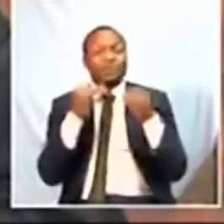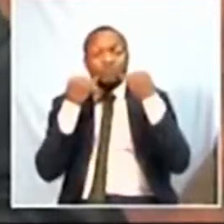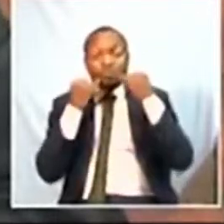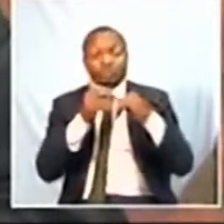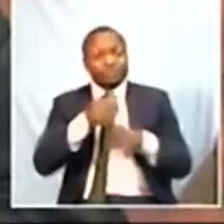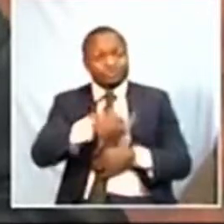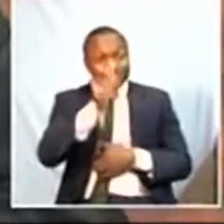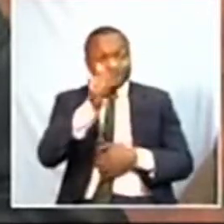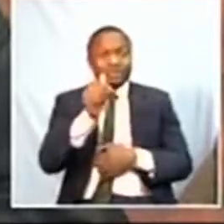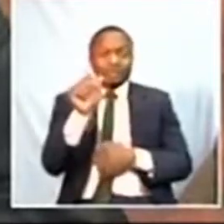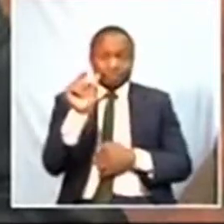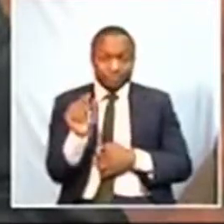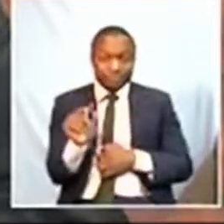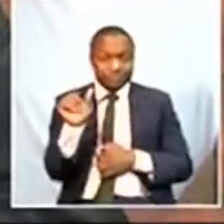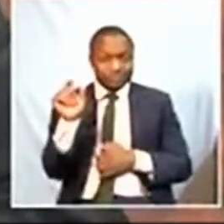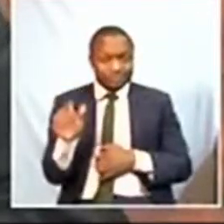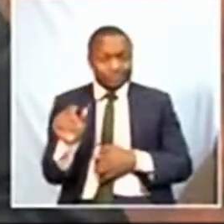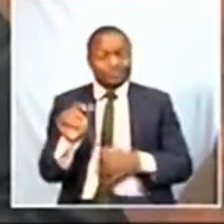yourselves individually.